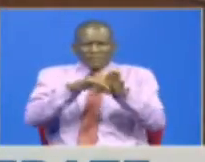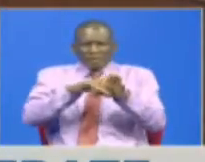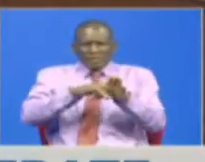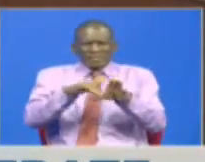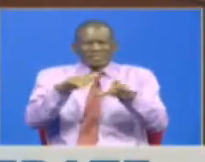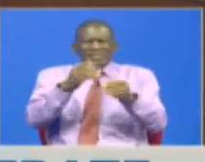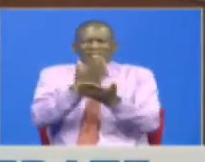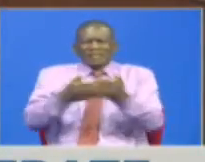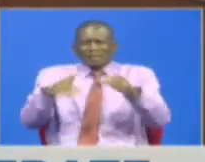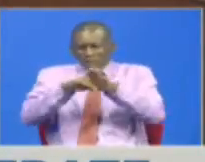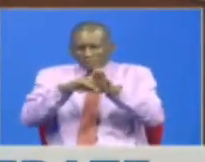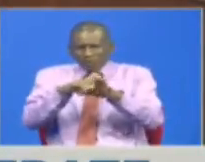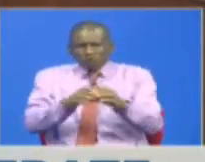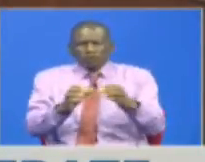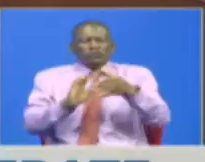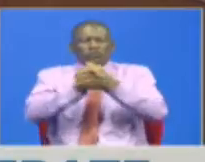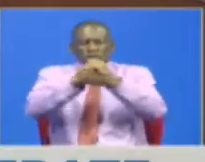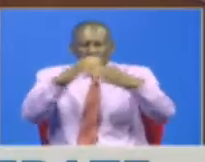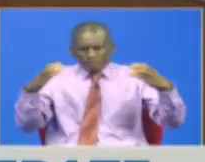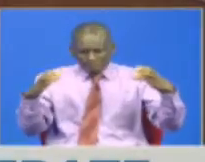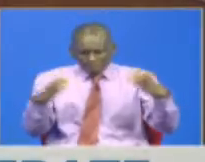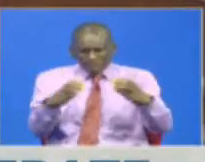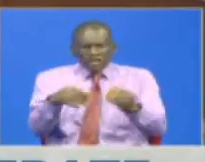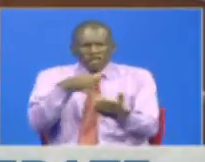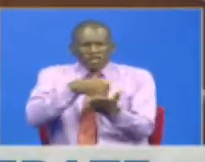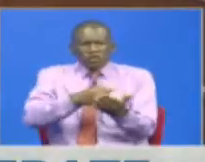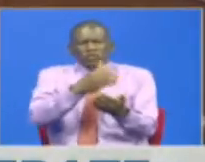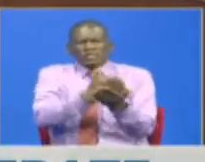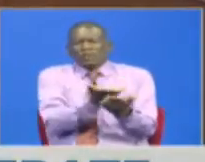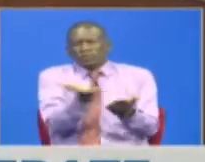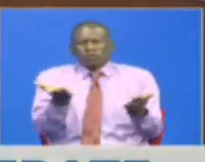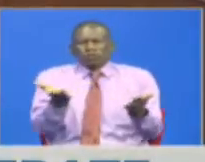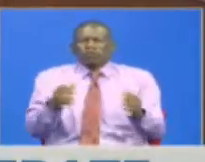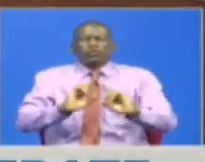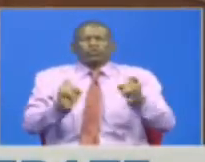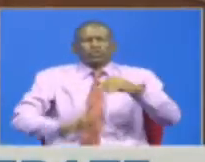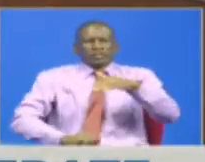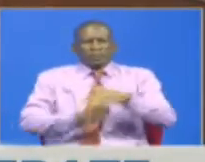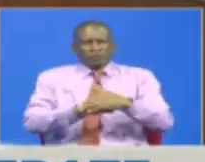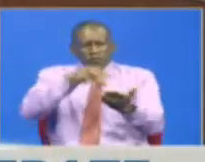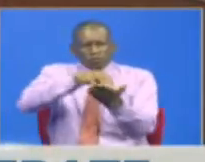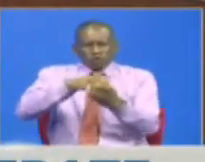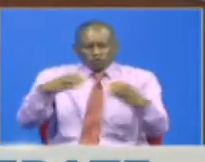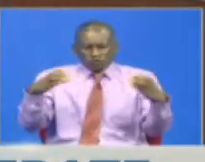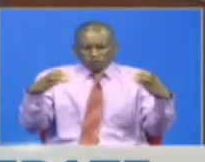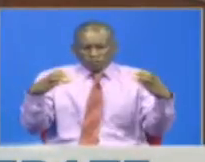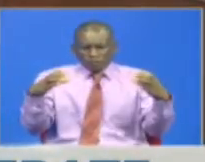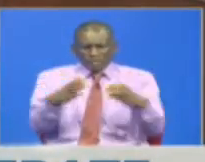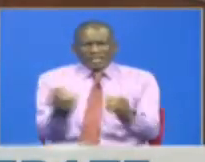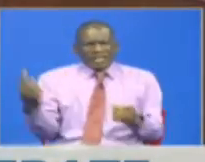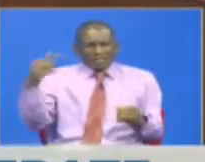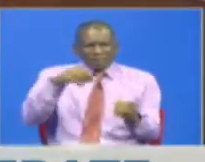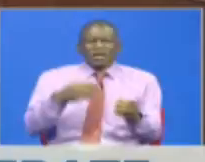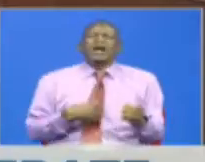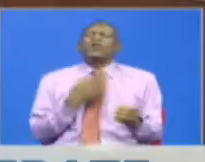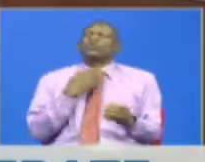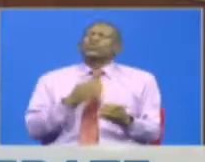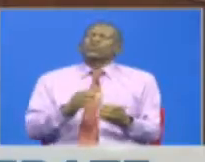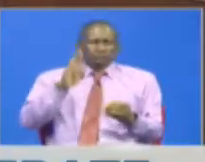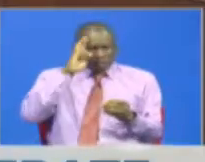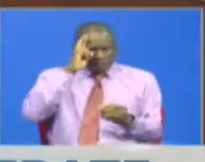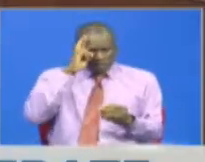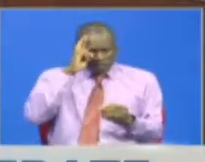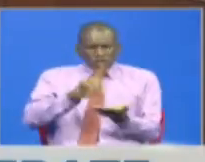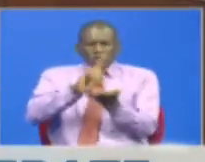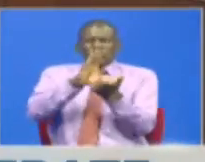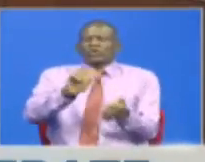who don't support the position of the party, attended. I want to remind Dr. Ali attended. He opposed